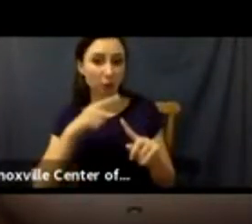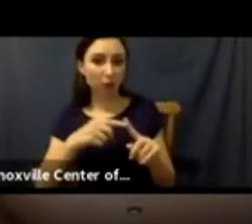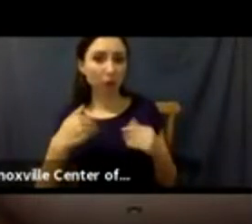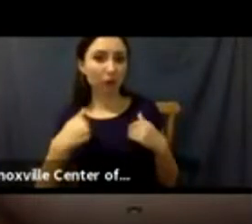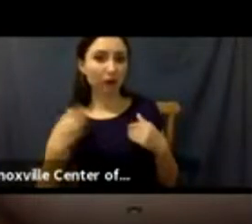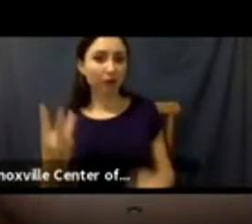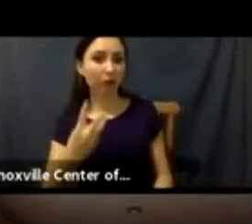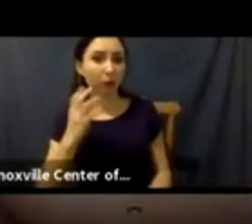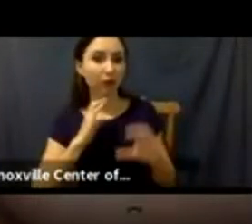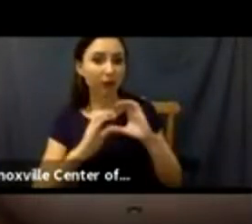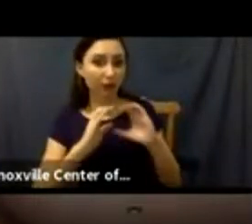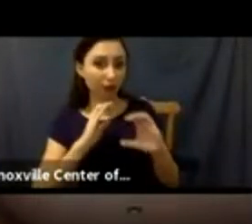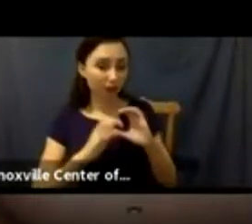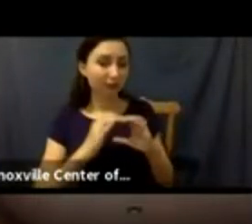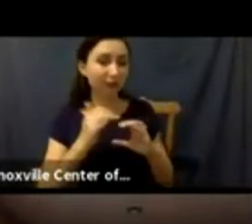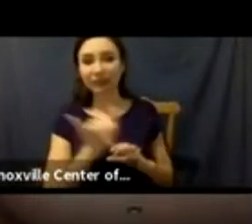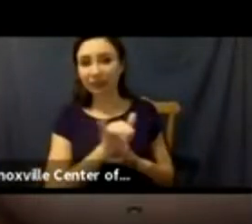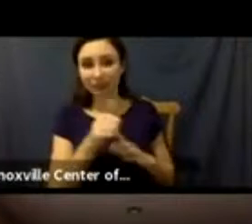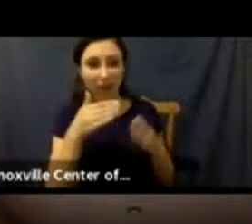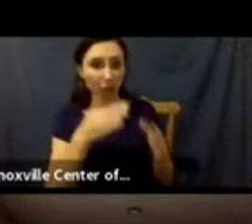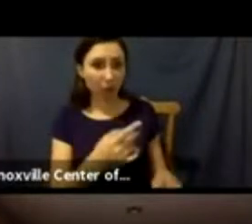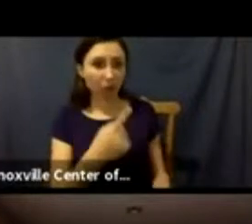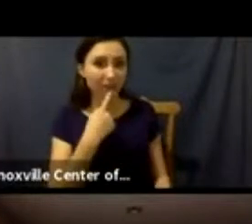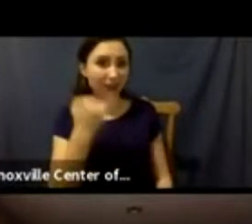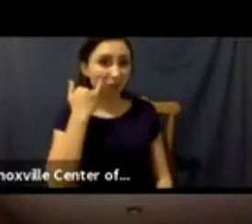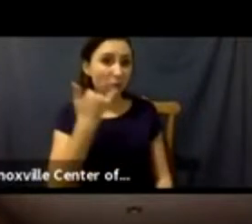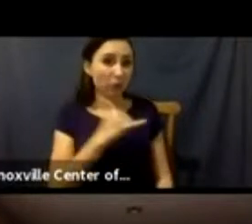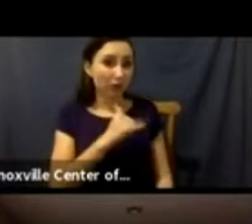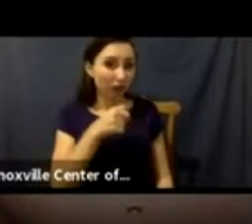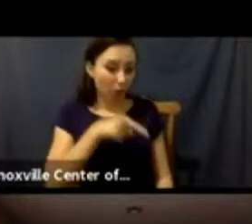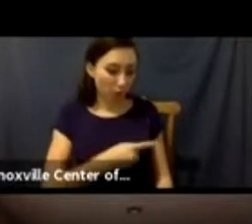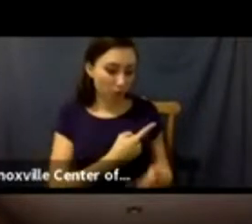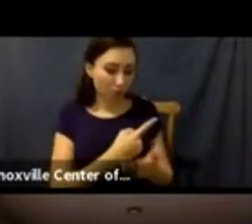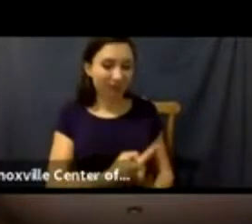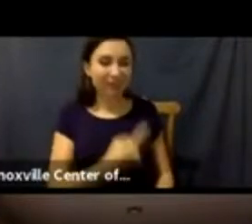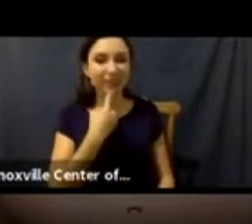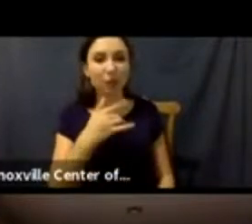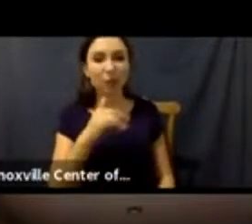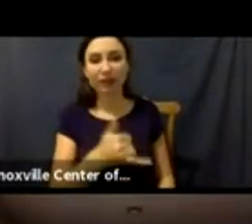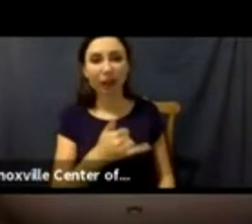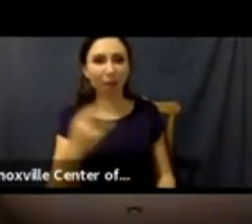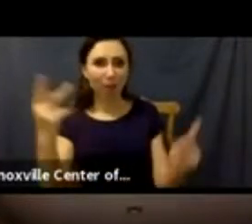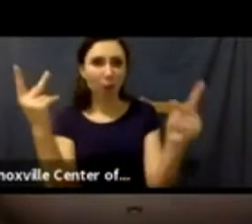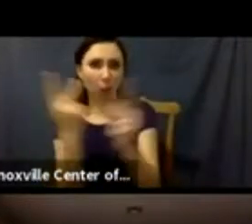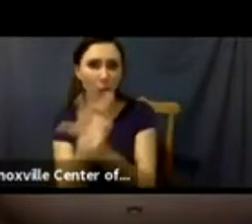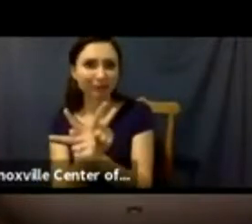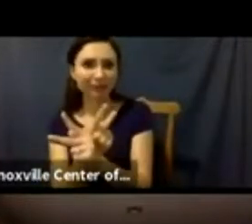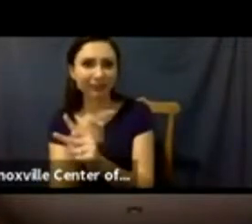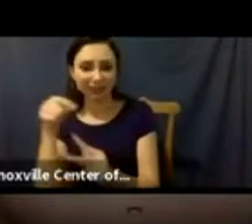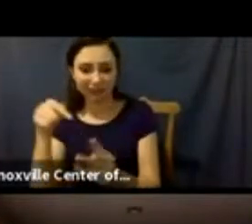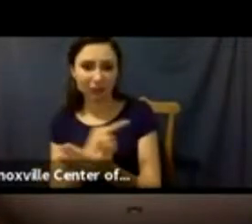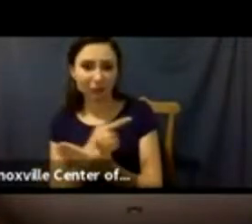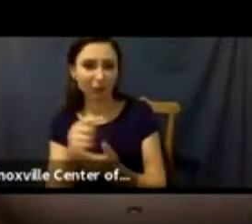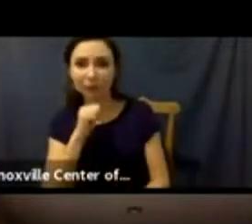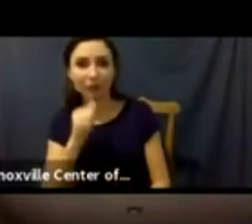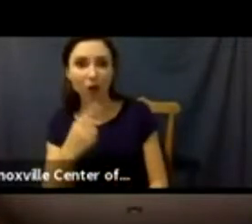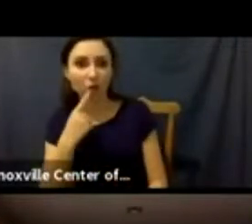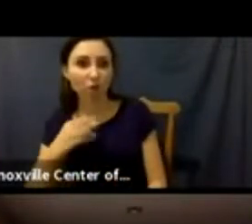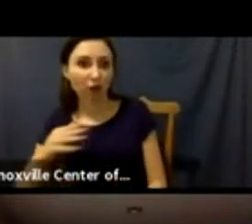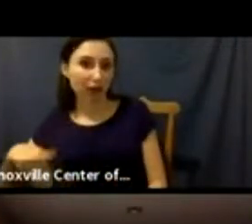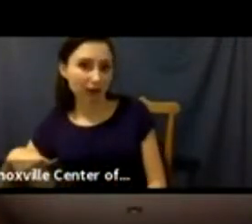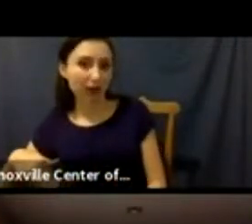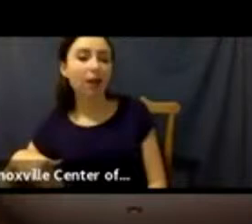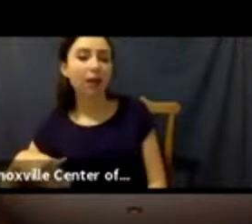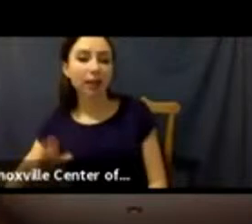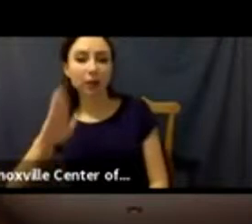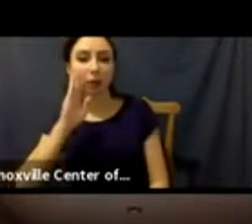same way we say we're yellow this week, we'll simply say we're yellow but worsening this week, but we're not at red. It'd be as